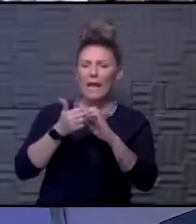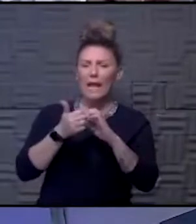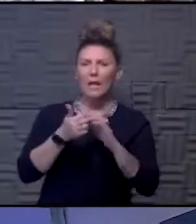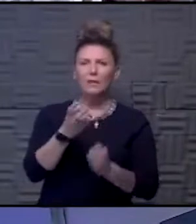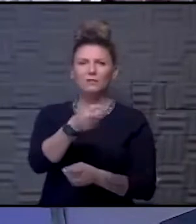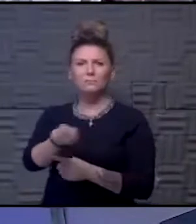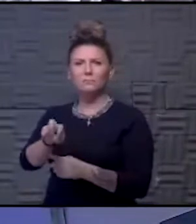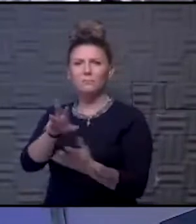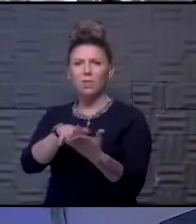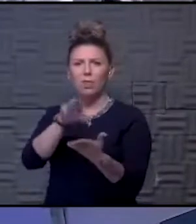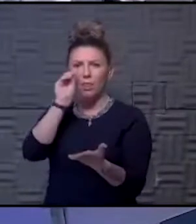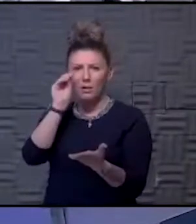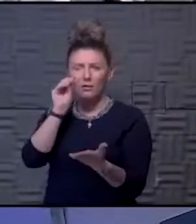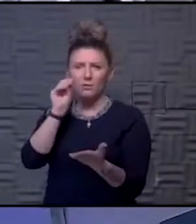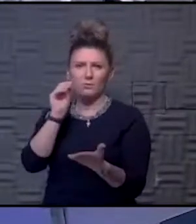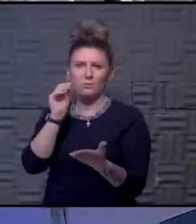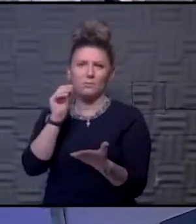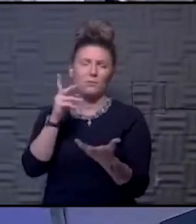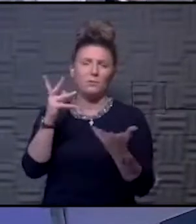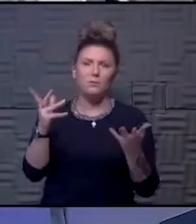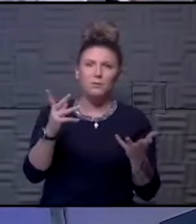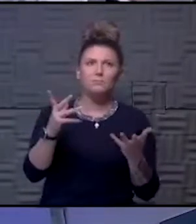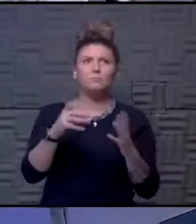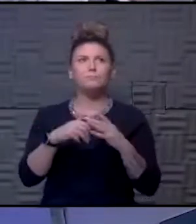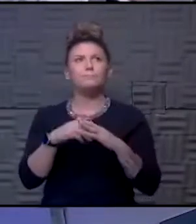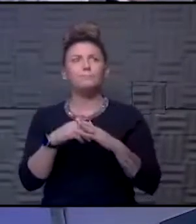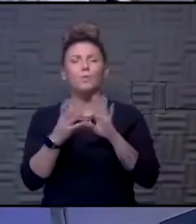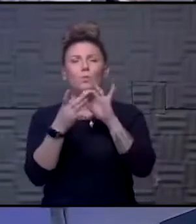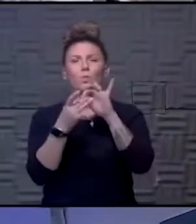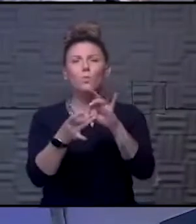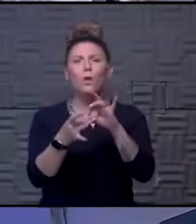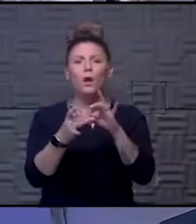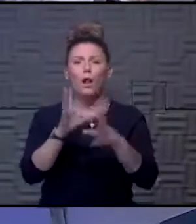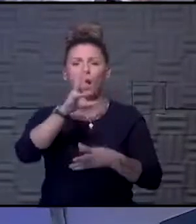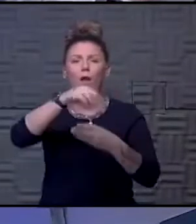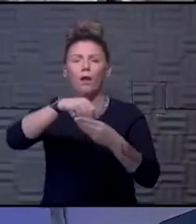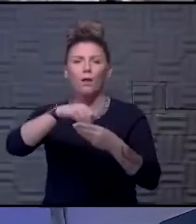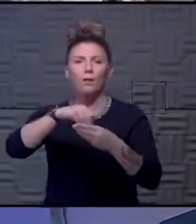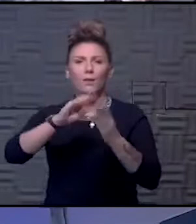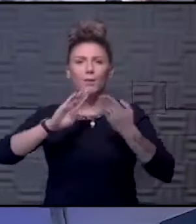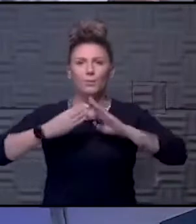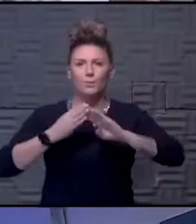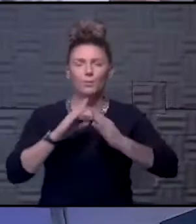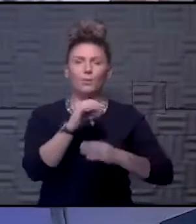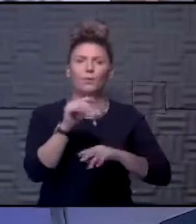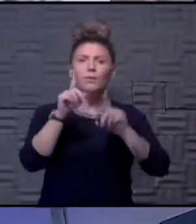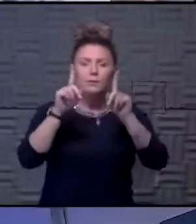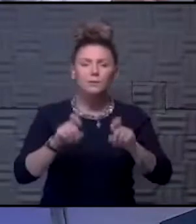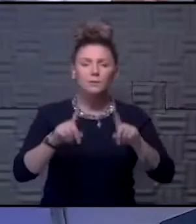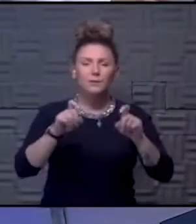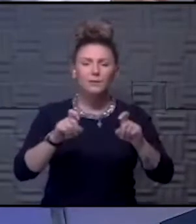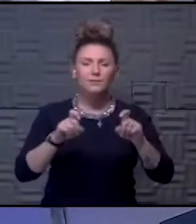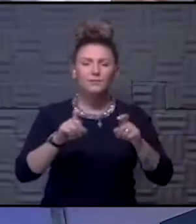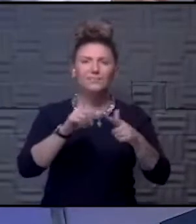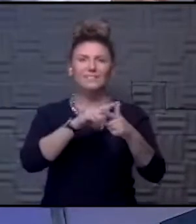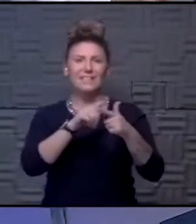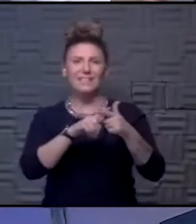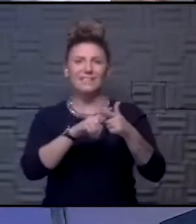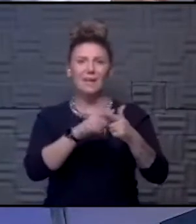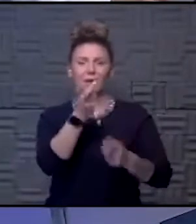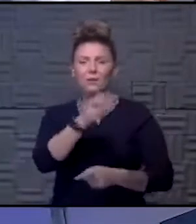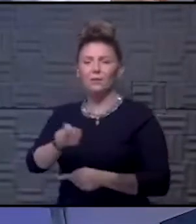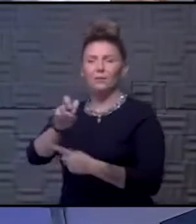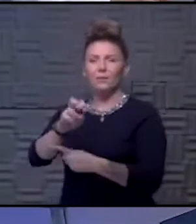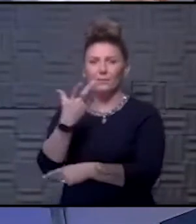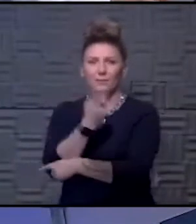the learnings that you've talked about around engaging communities in testing to vaccinations? Because there's clearly a